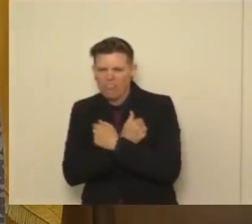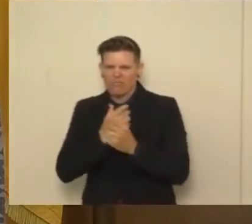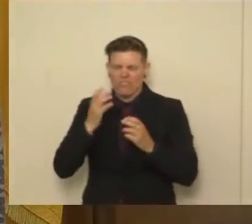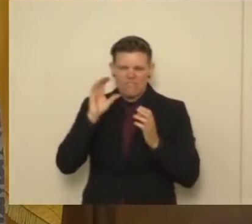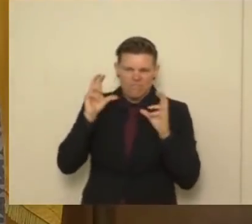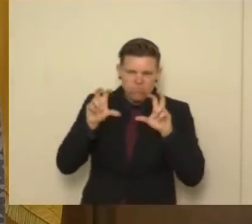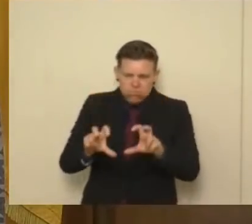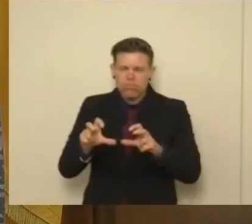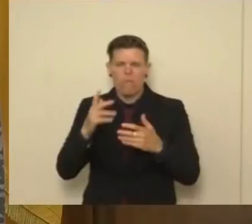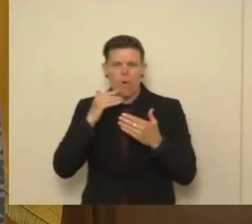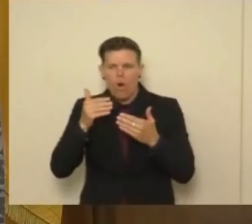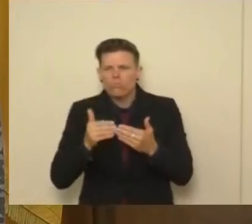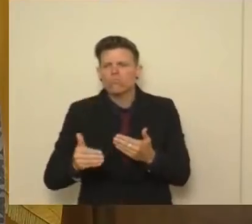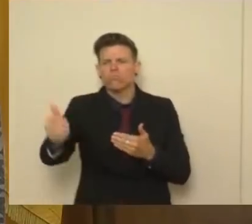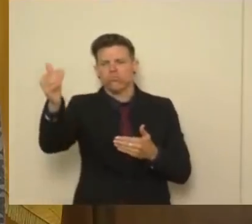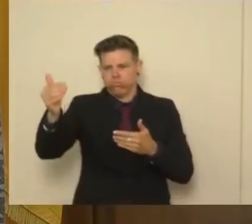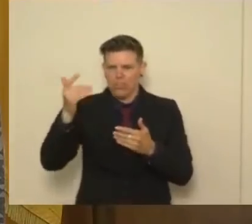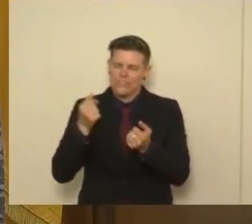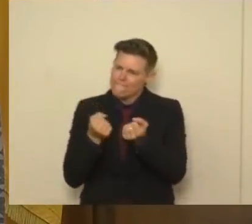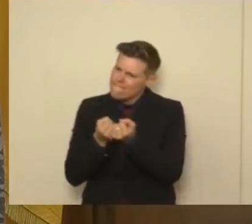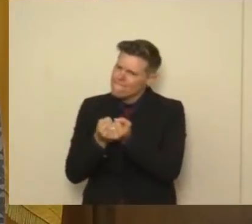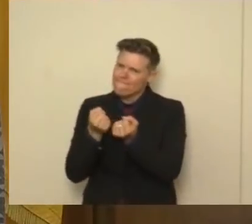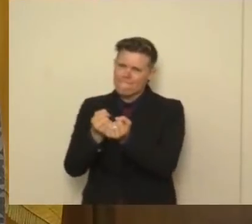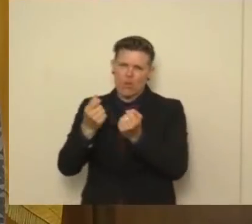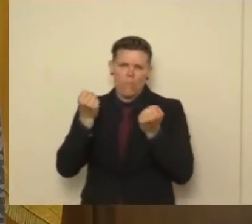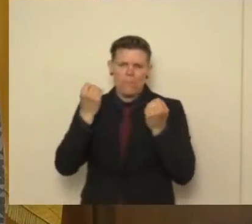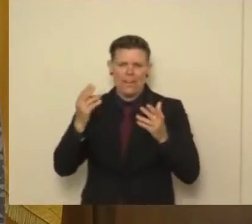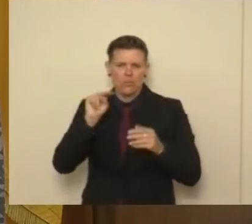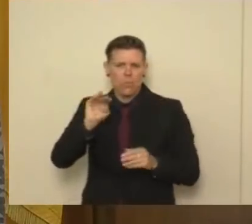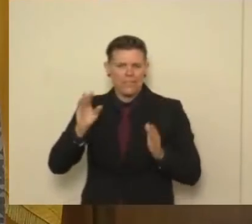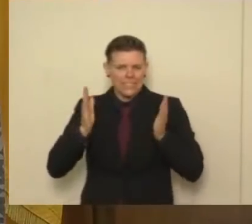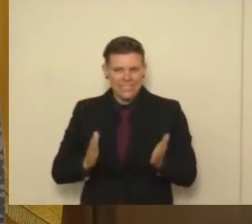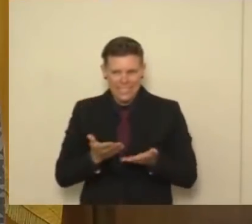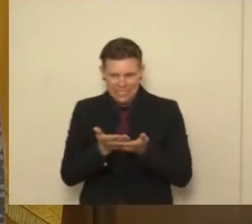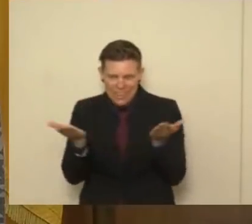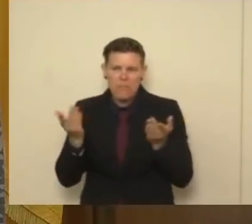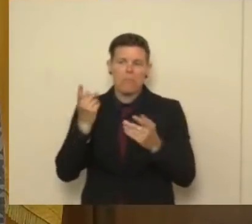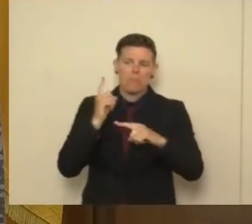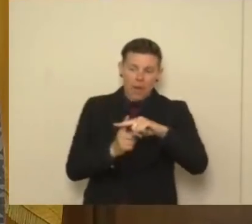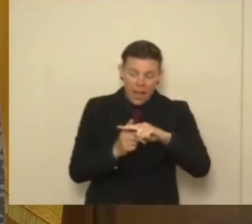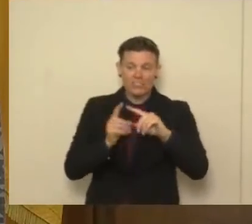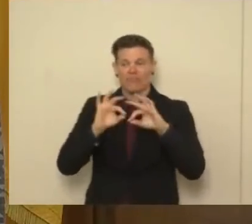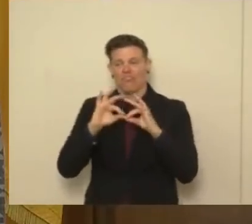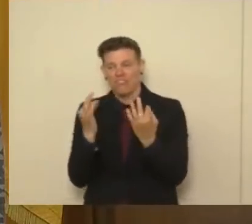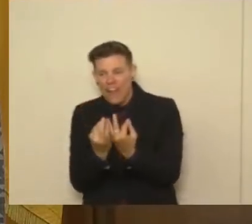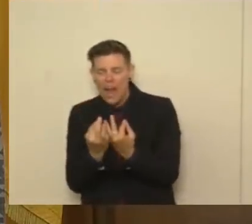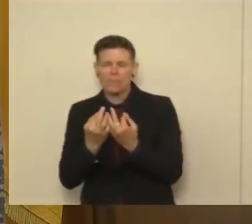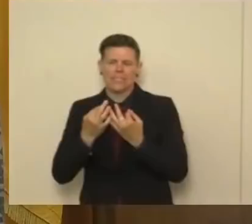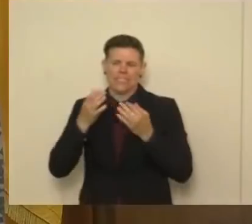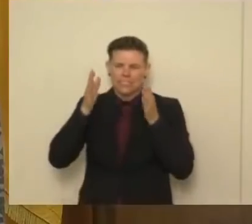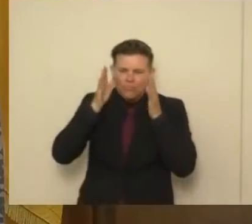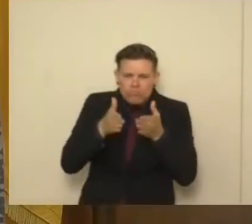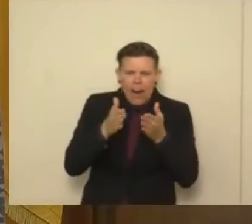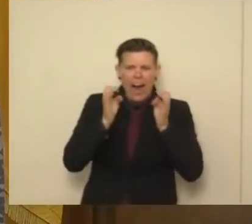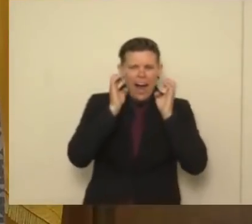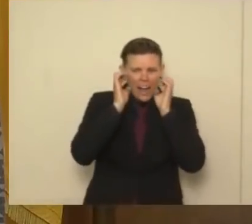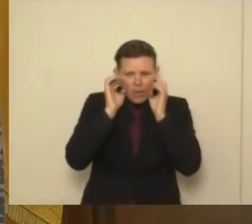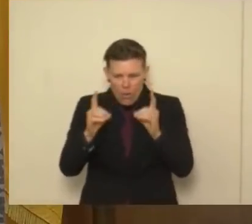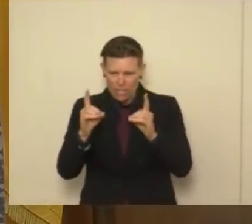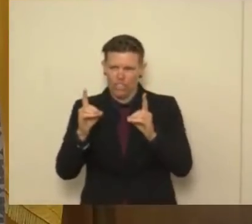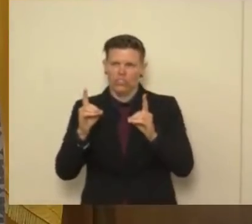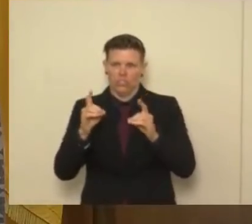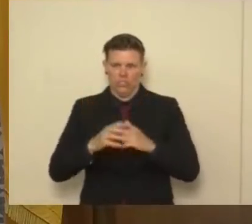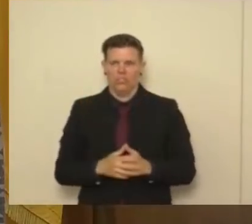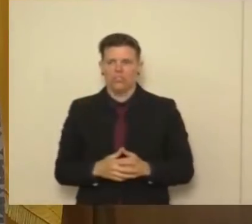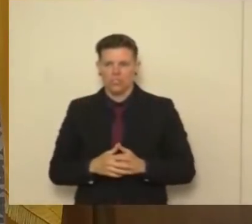of increasing our support for so many New Mexico families and really focusing on education in a way that provides the kind of